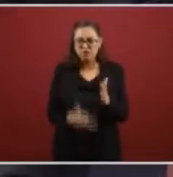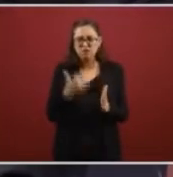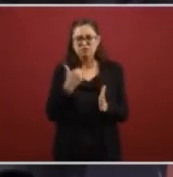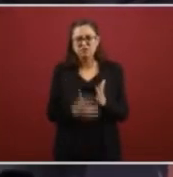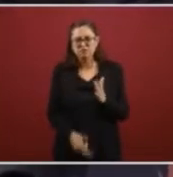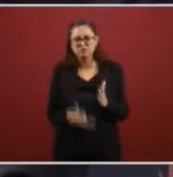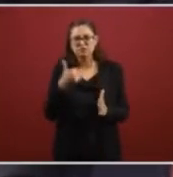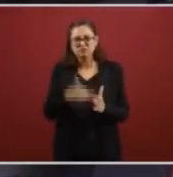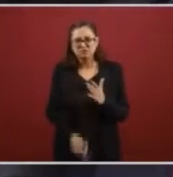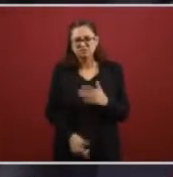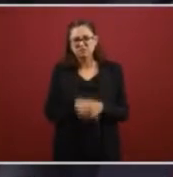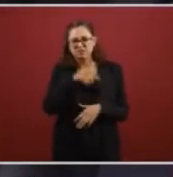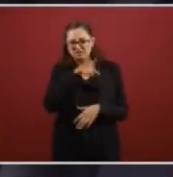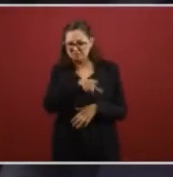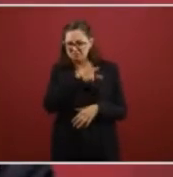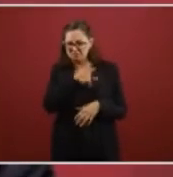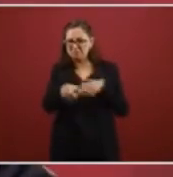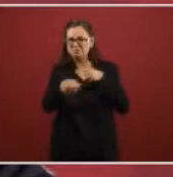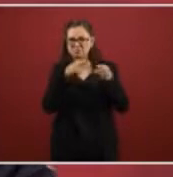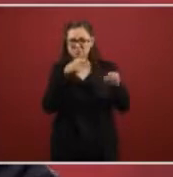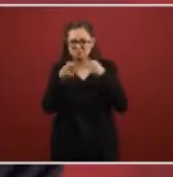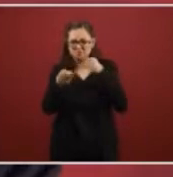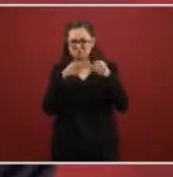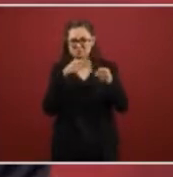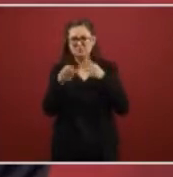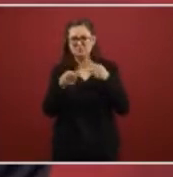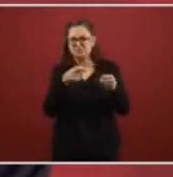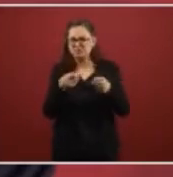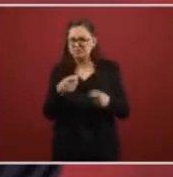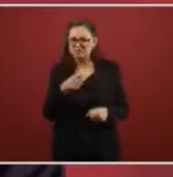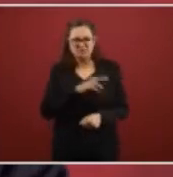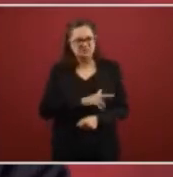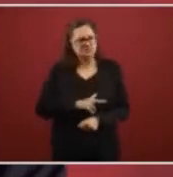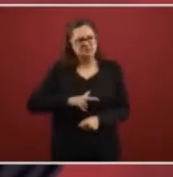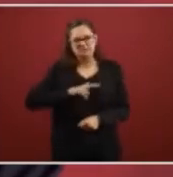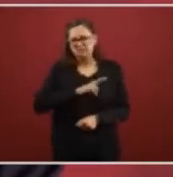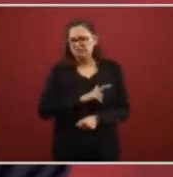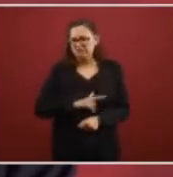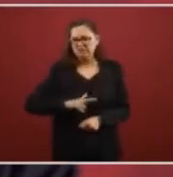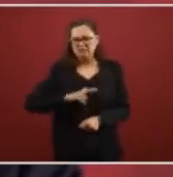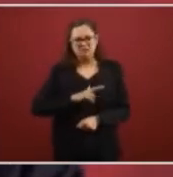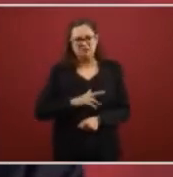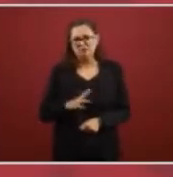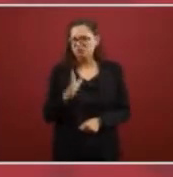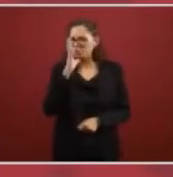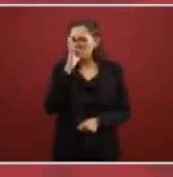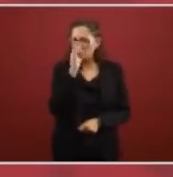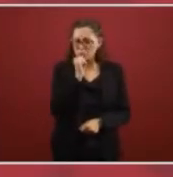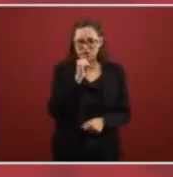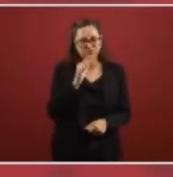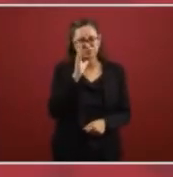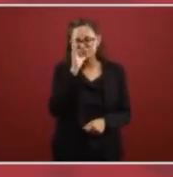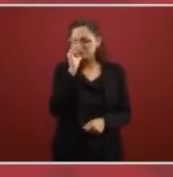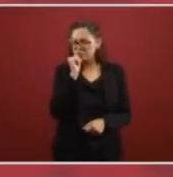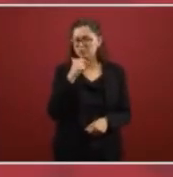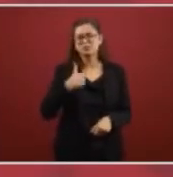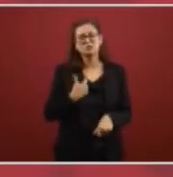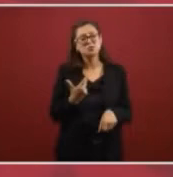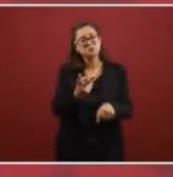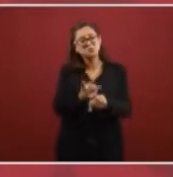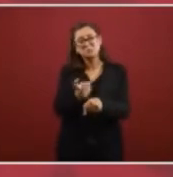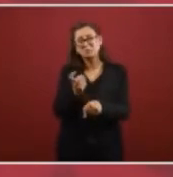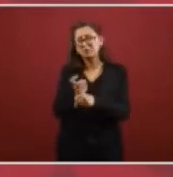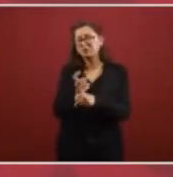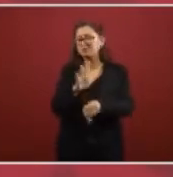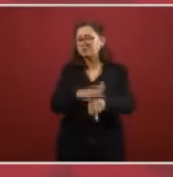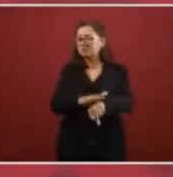or pending accounts with the media, that we can't get over that. And I invite you, I